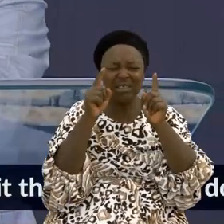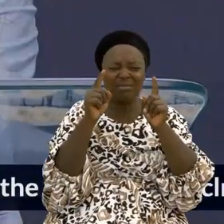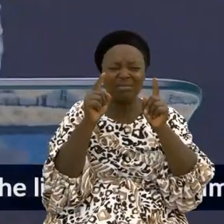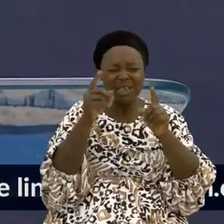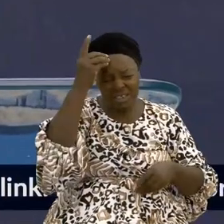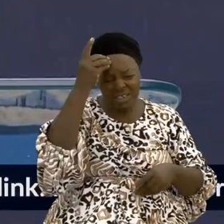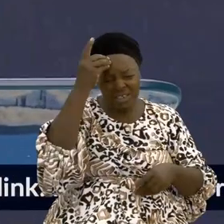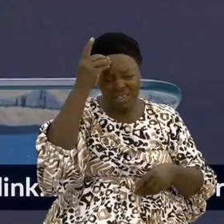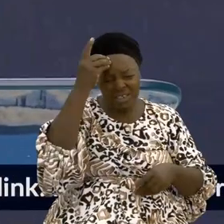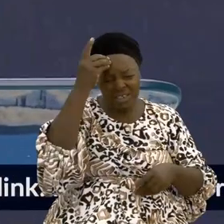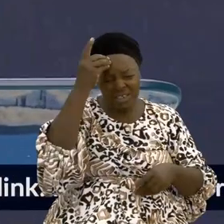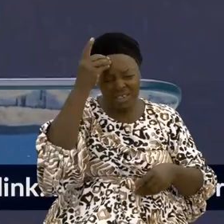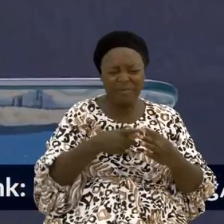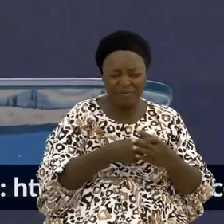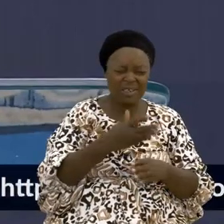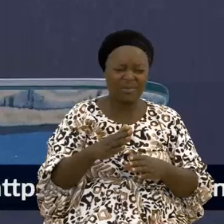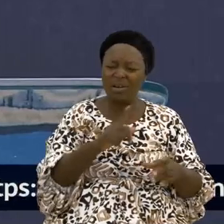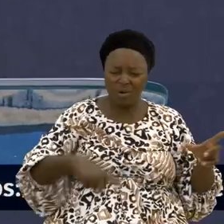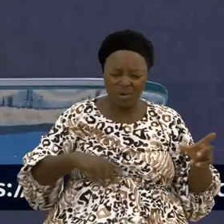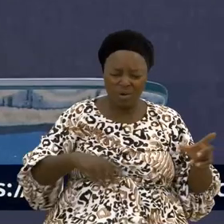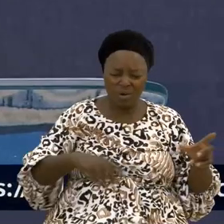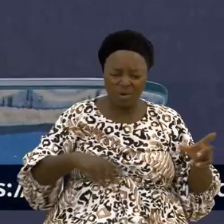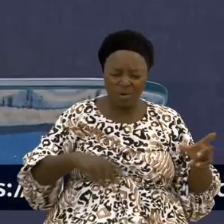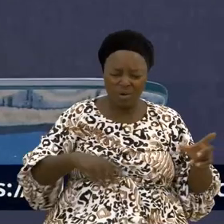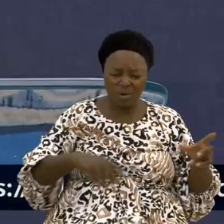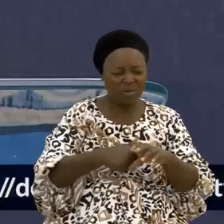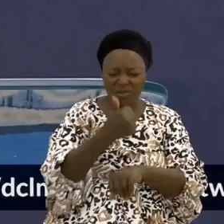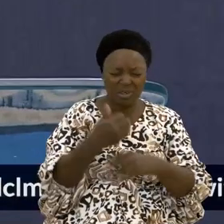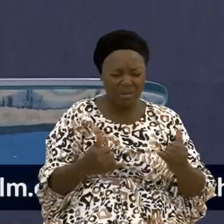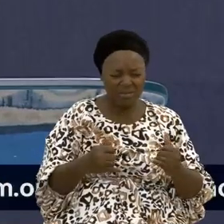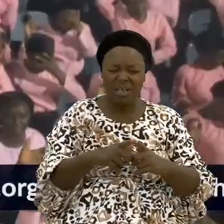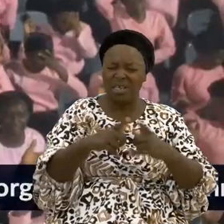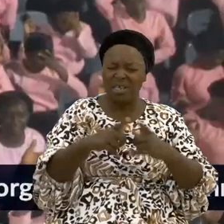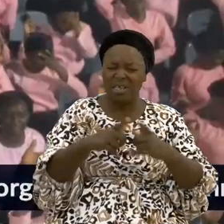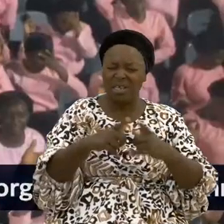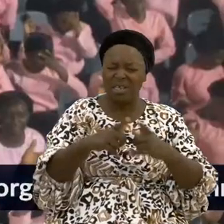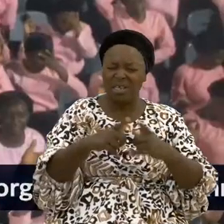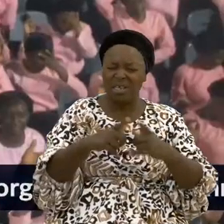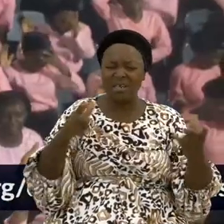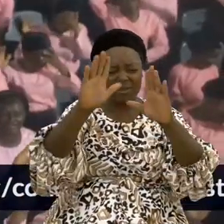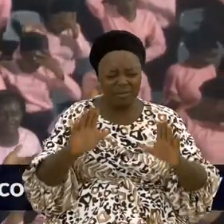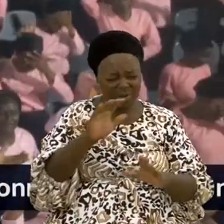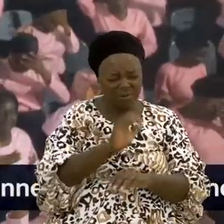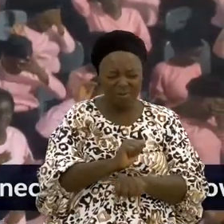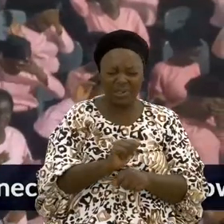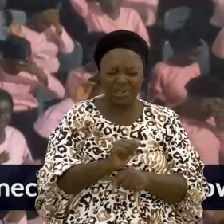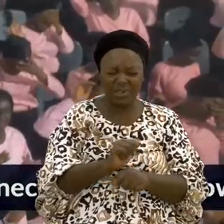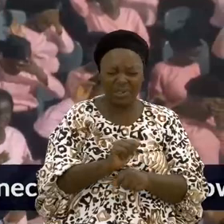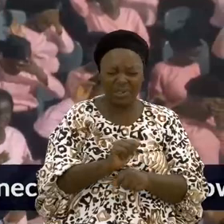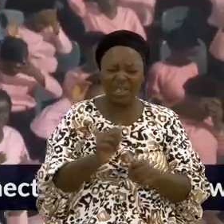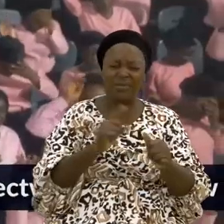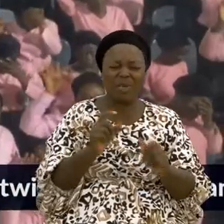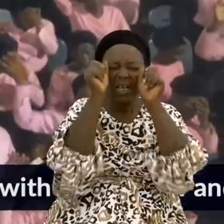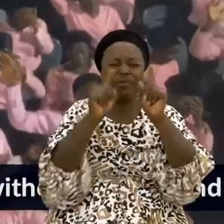Lord, a confirmation now. Manifold miracles everywhere.